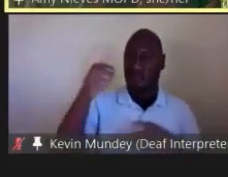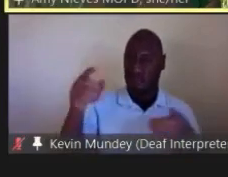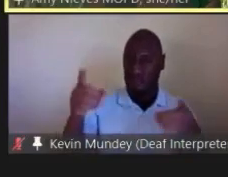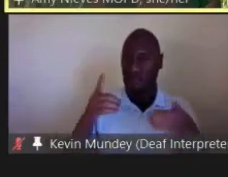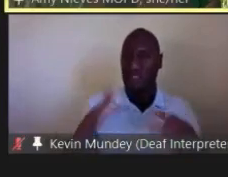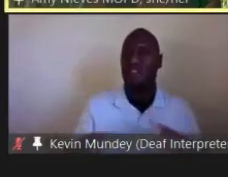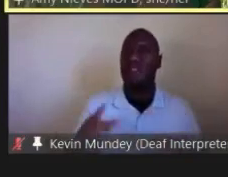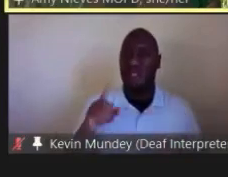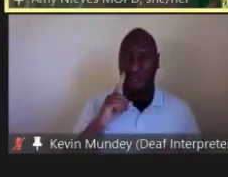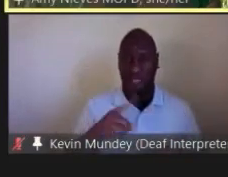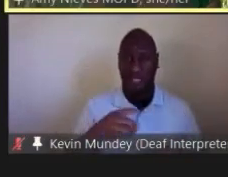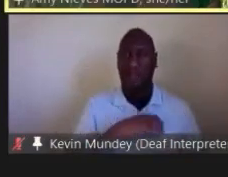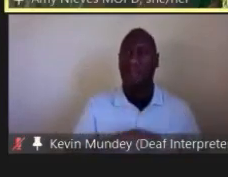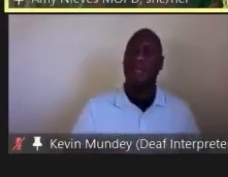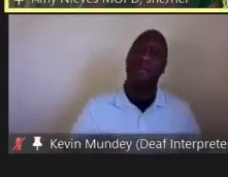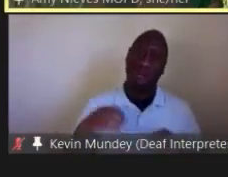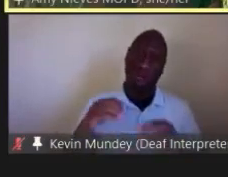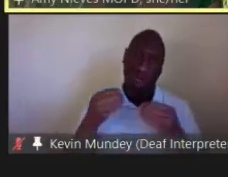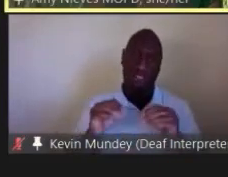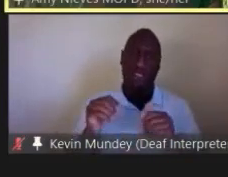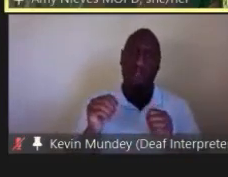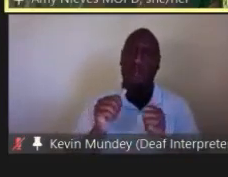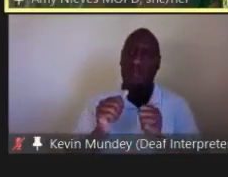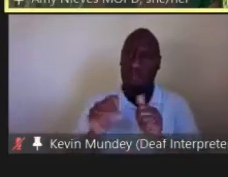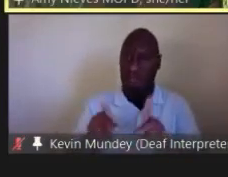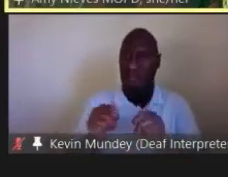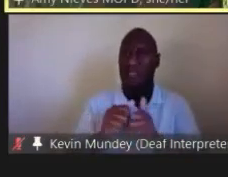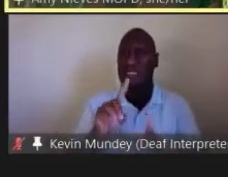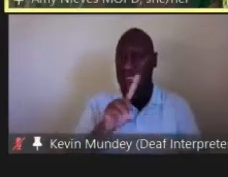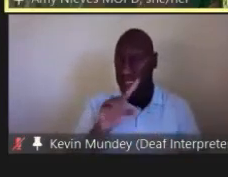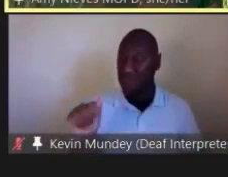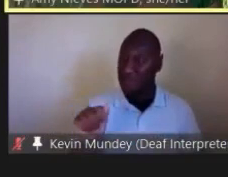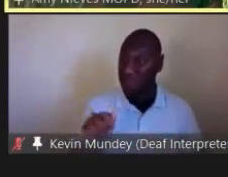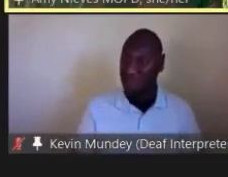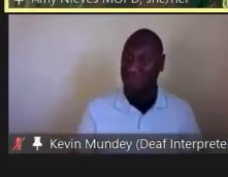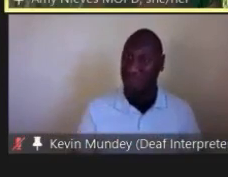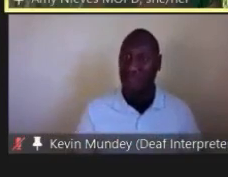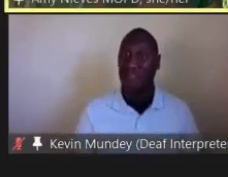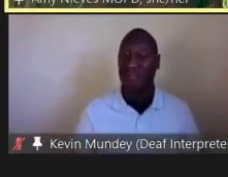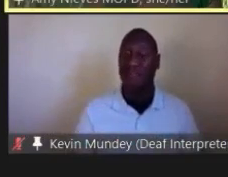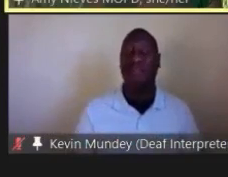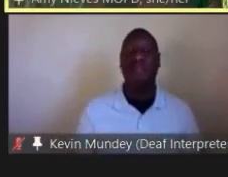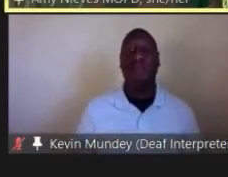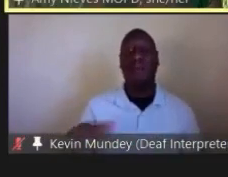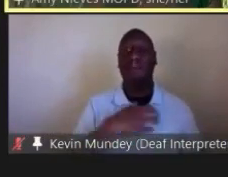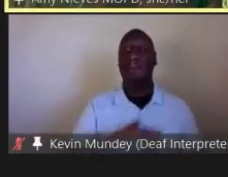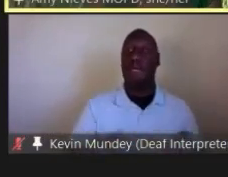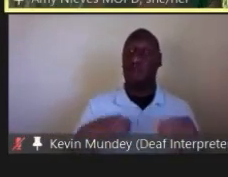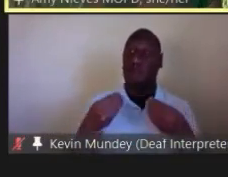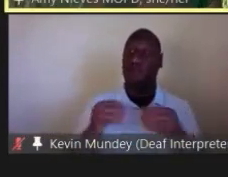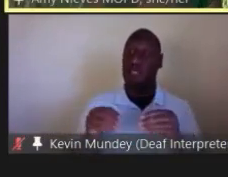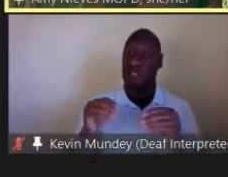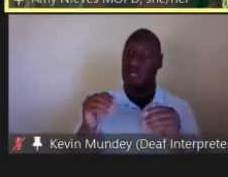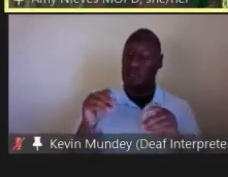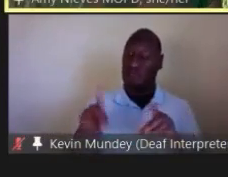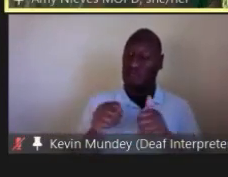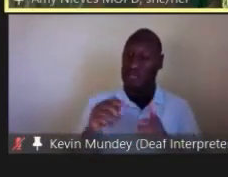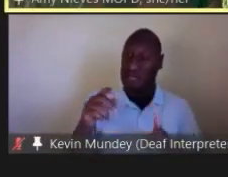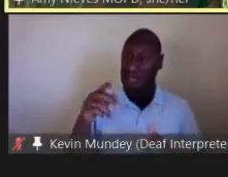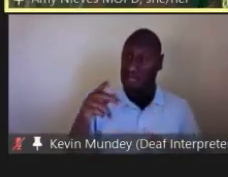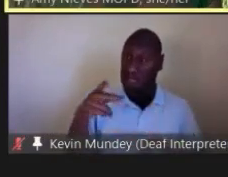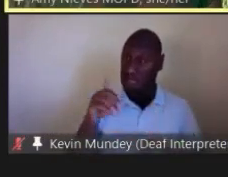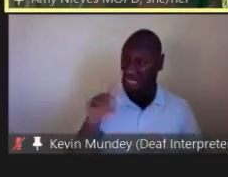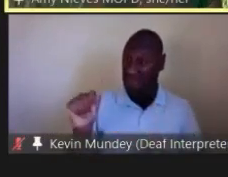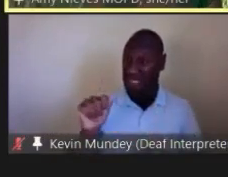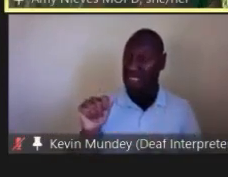with Disabilities. The Mayor's Office for People with Disabilities houses the Mayor's Commission on People with